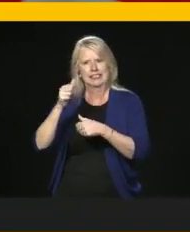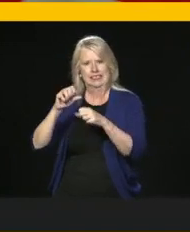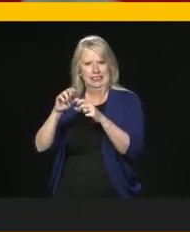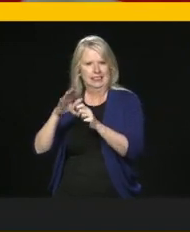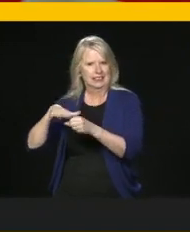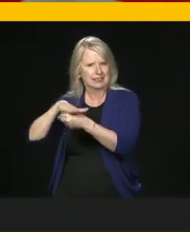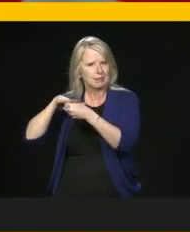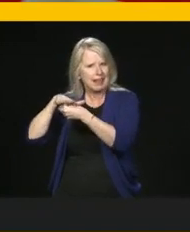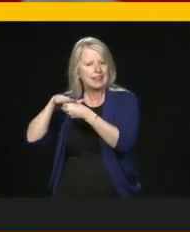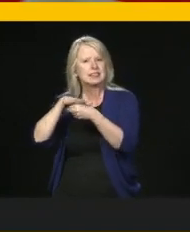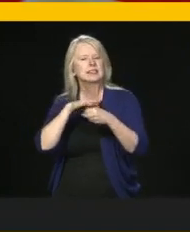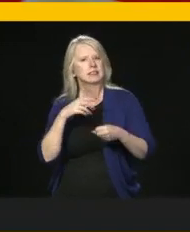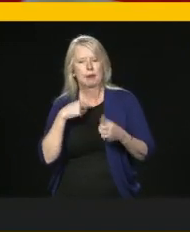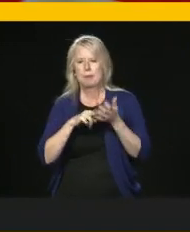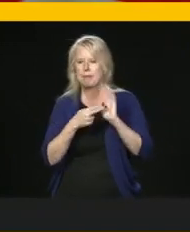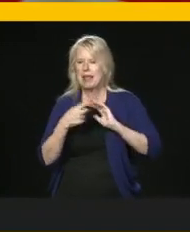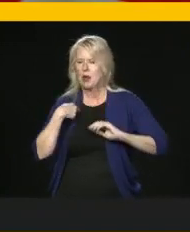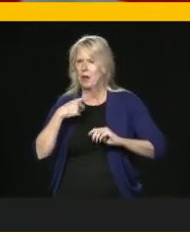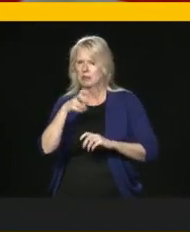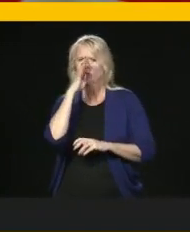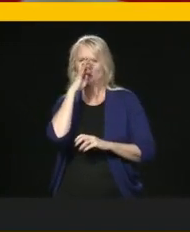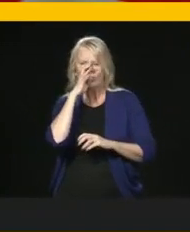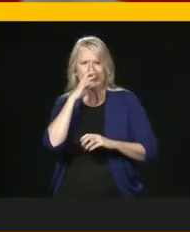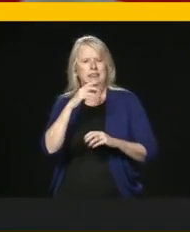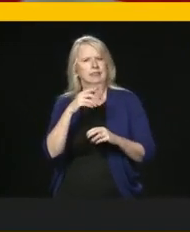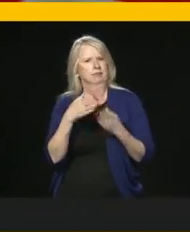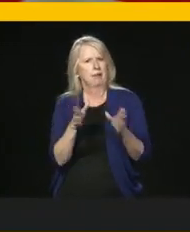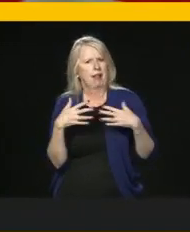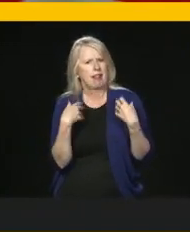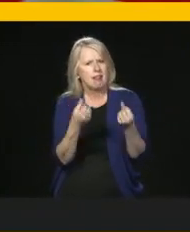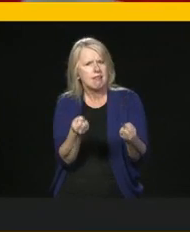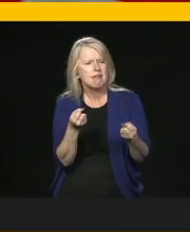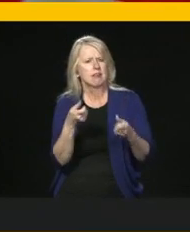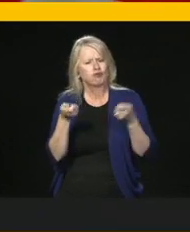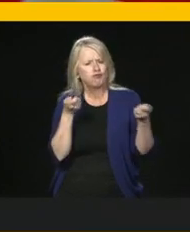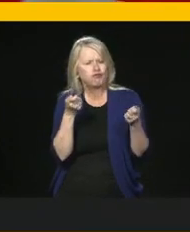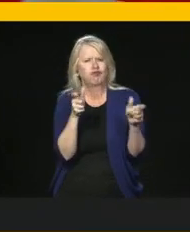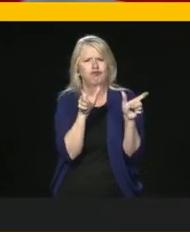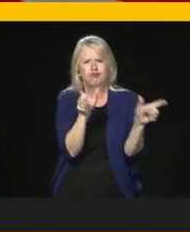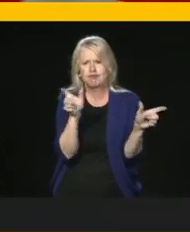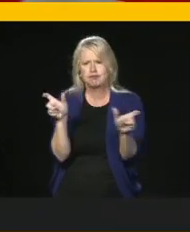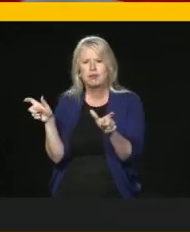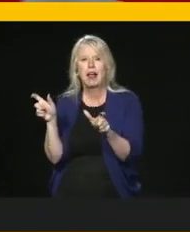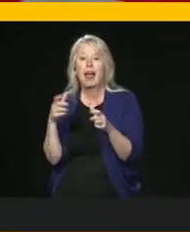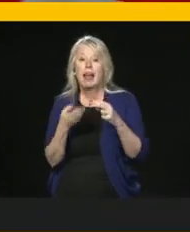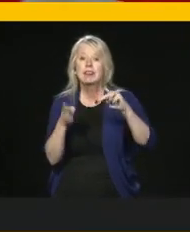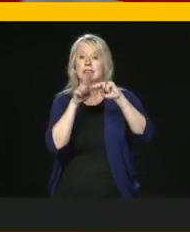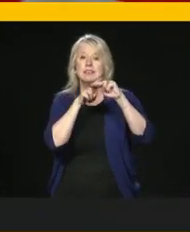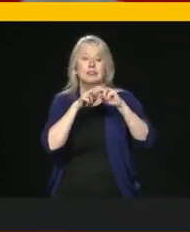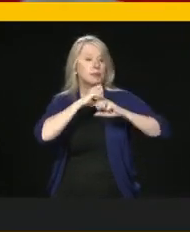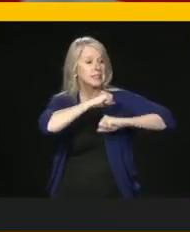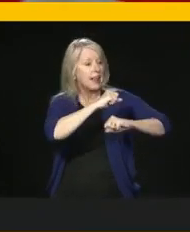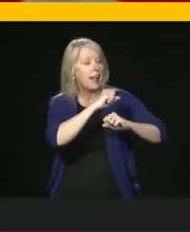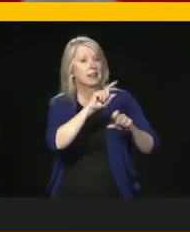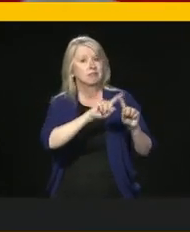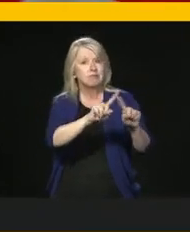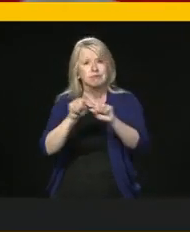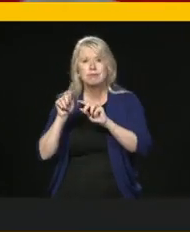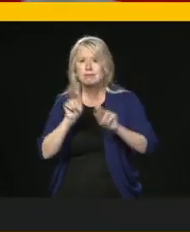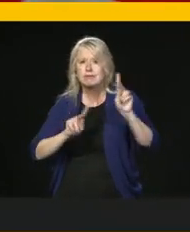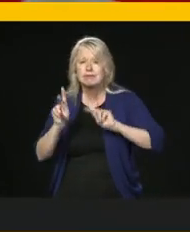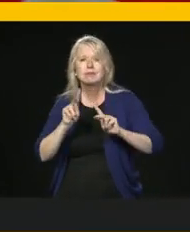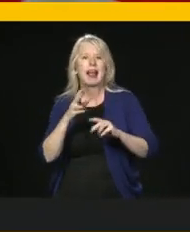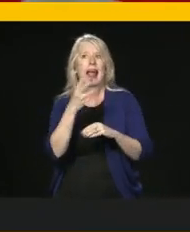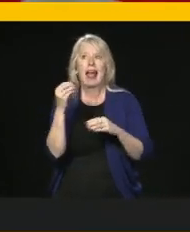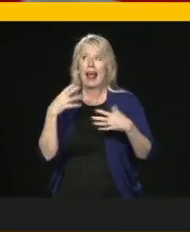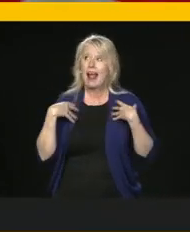health and infection control measures. But to further protect all of these populations, as well as our health system and all of our